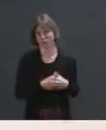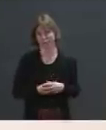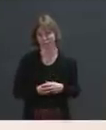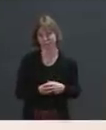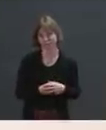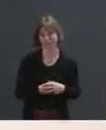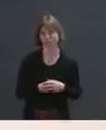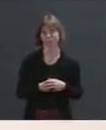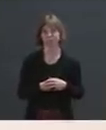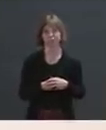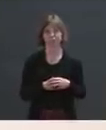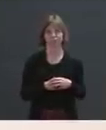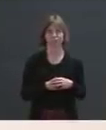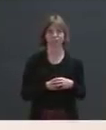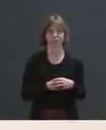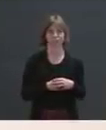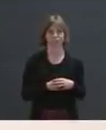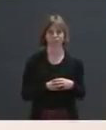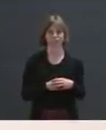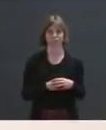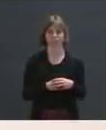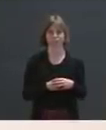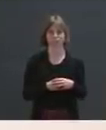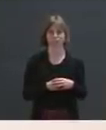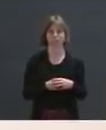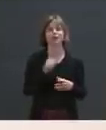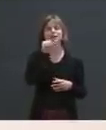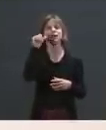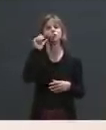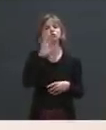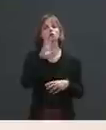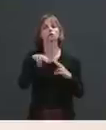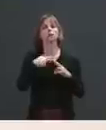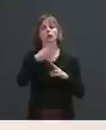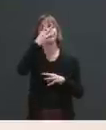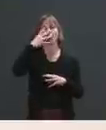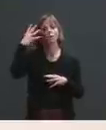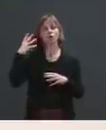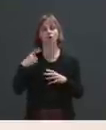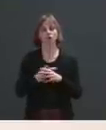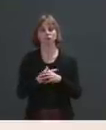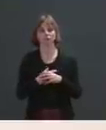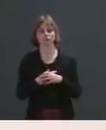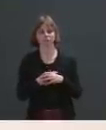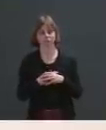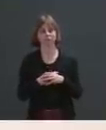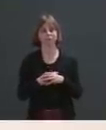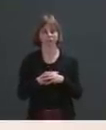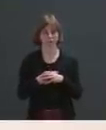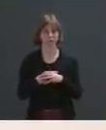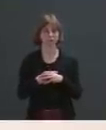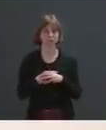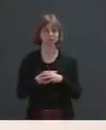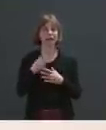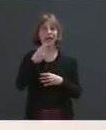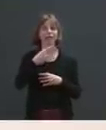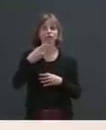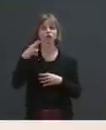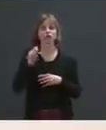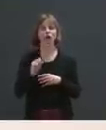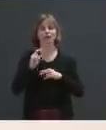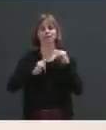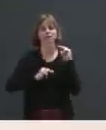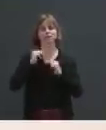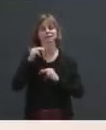Thank you, Jen. We spoke yesterday about immigration and this facility, HHS facility in Carrizo